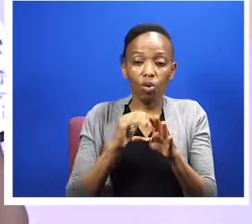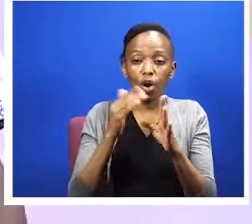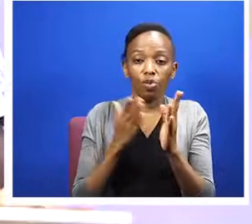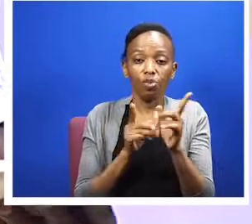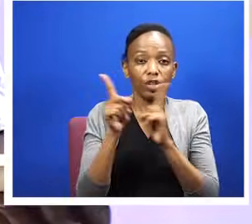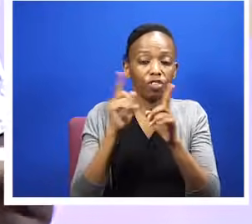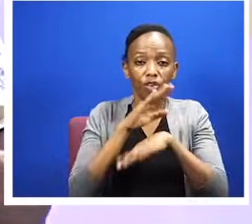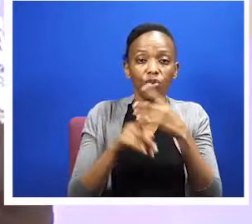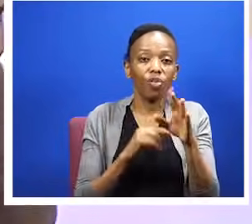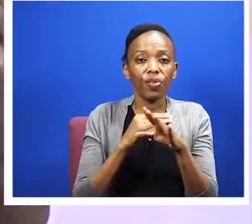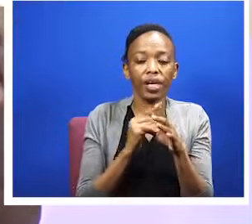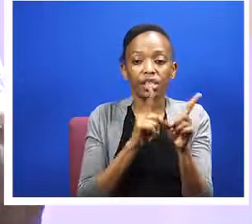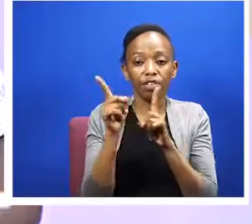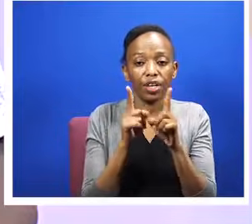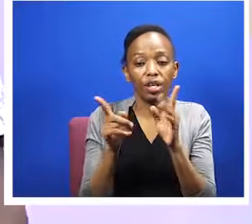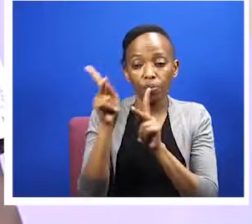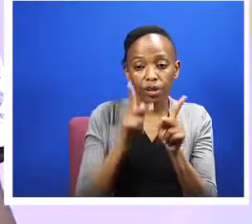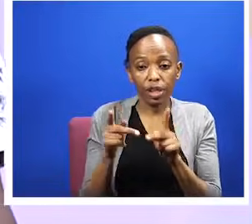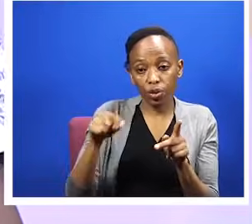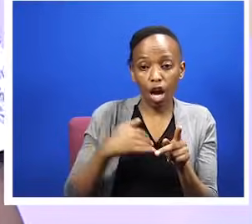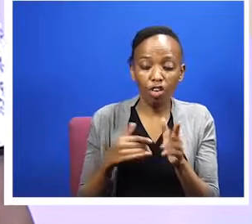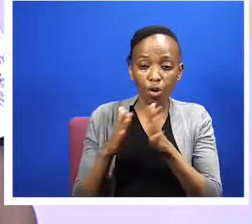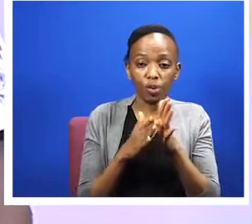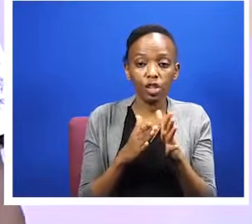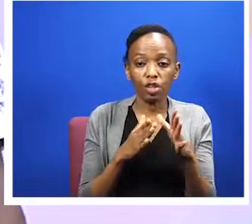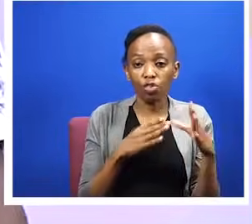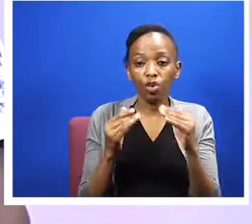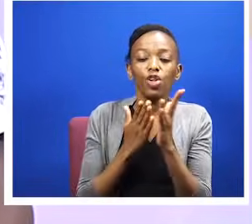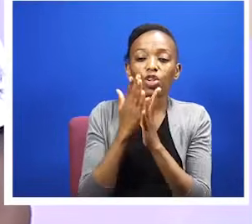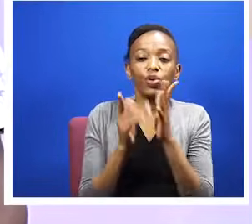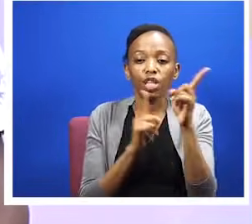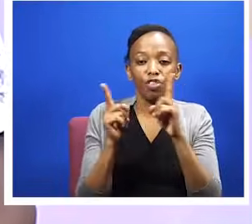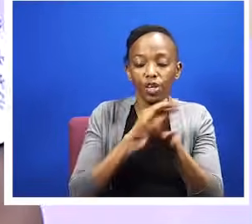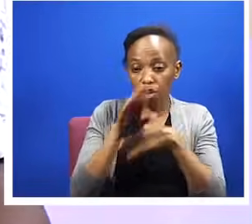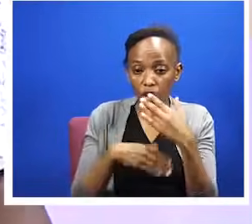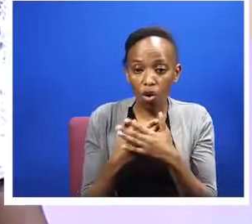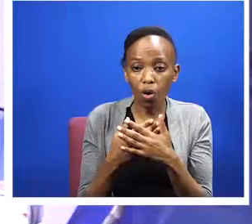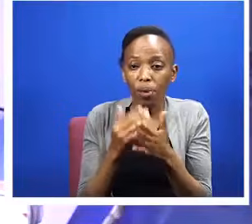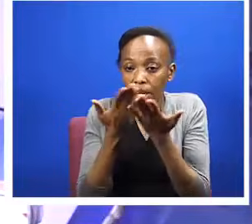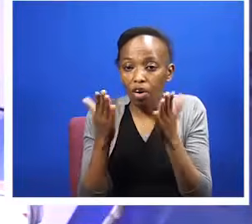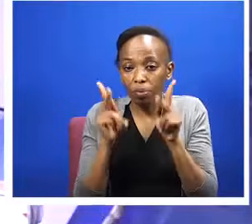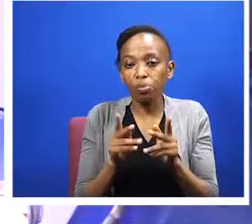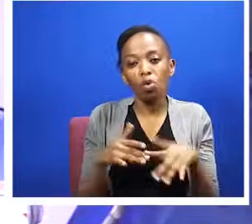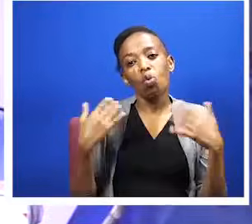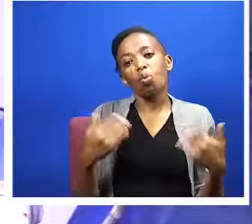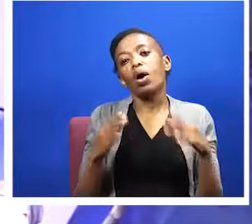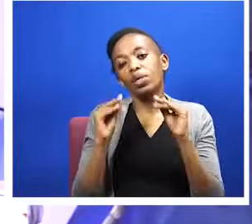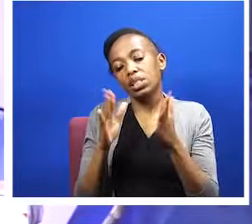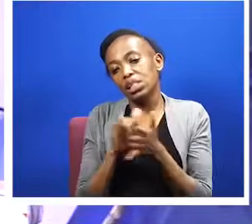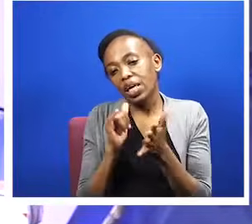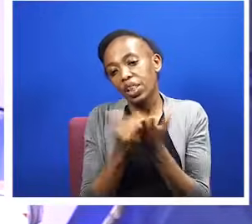process. So you see, we have an opportunity of going through the safari everywhere by everybody. Wow, teacher, that's